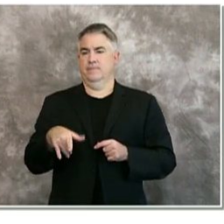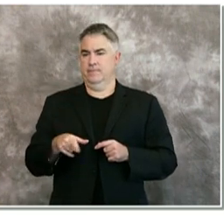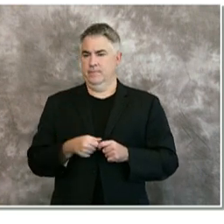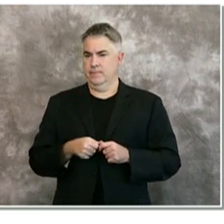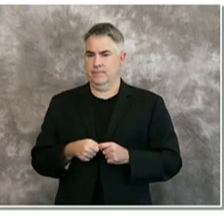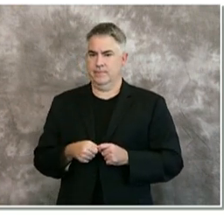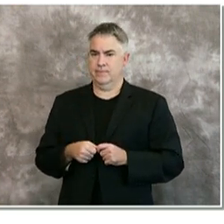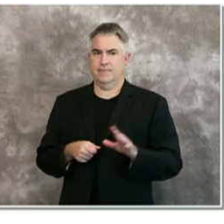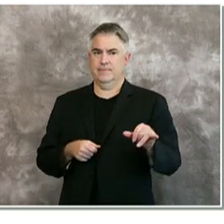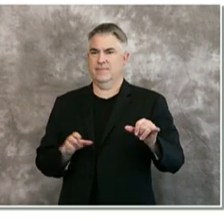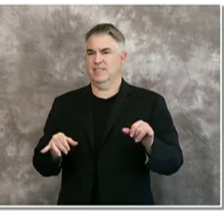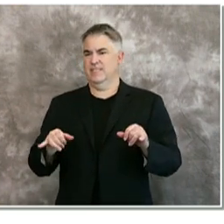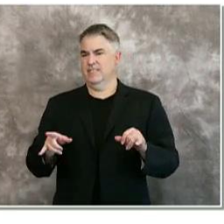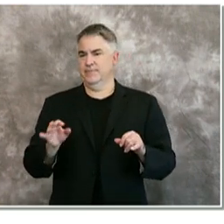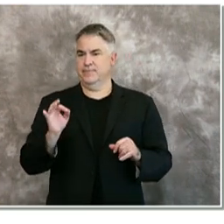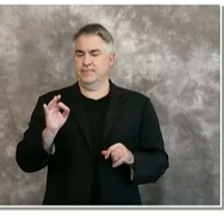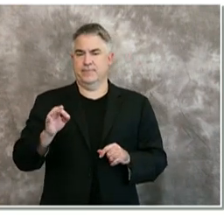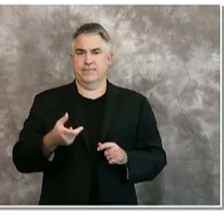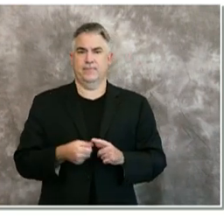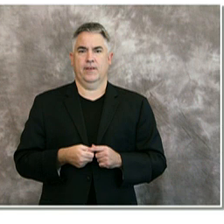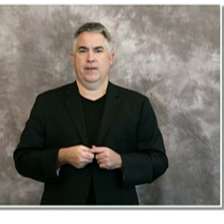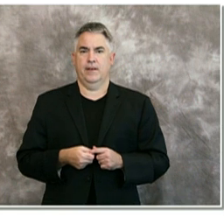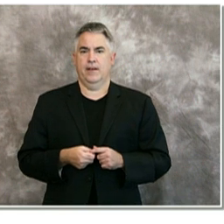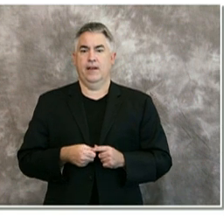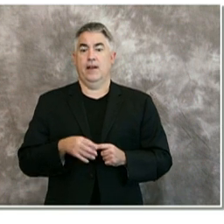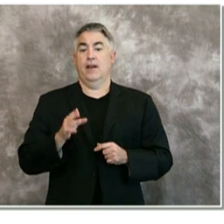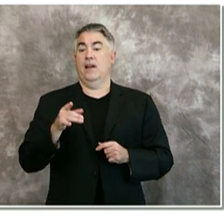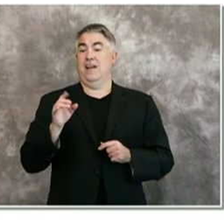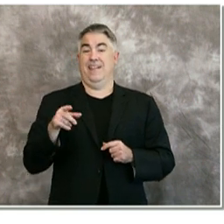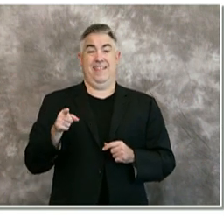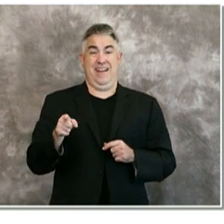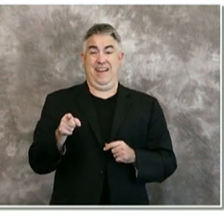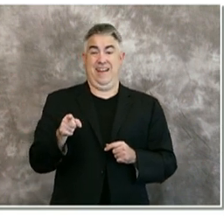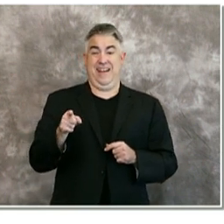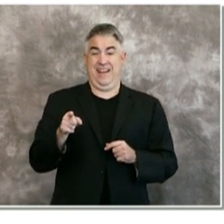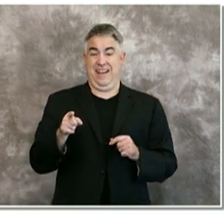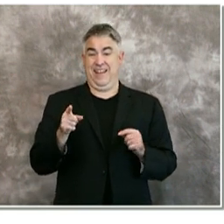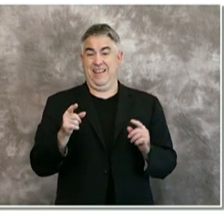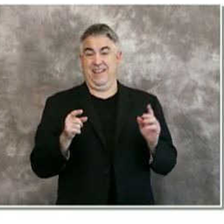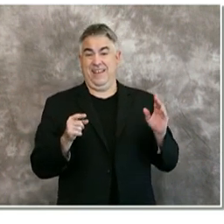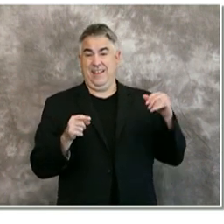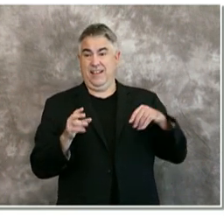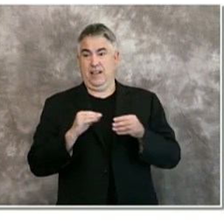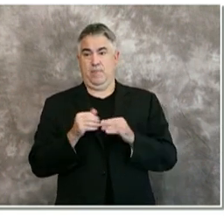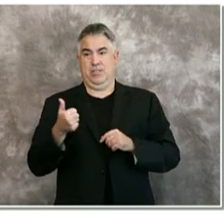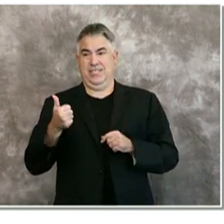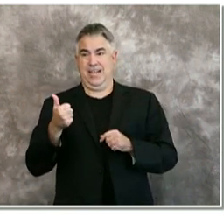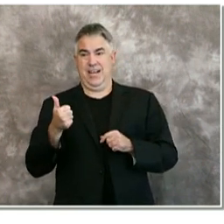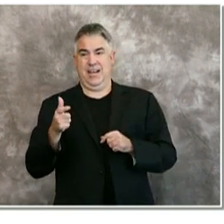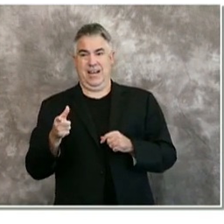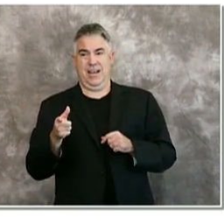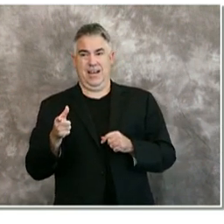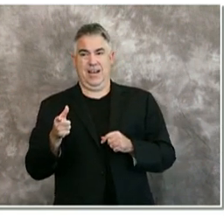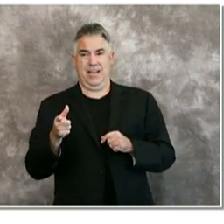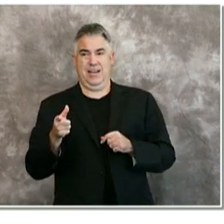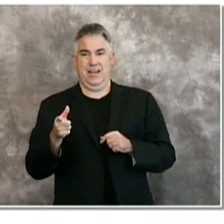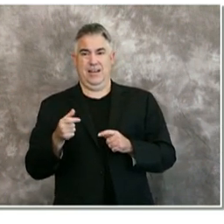There you go. Okay, so this is trigger number 10, which is